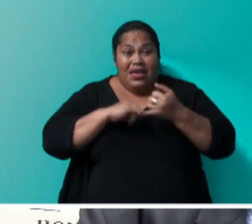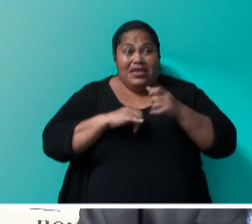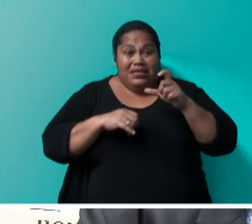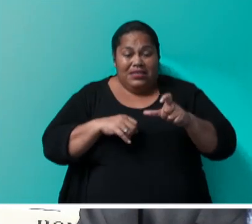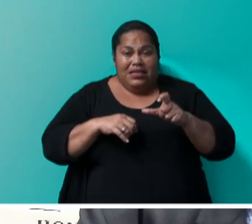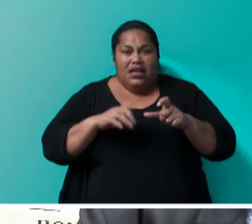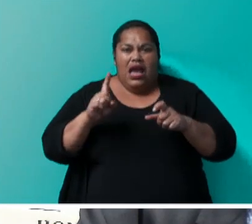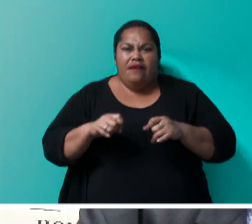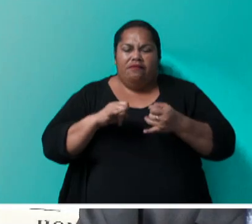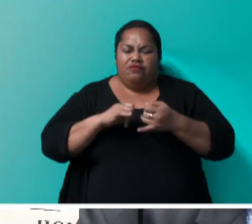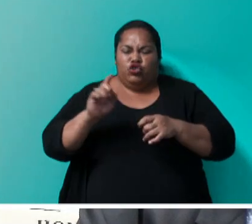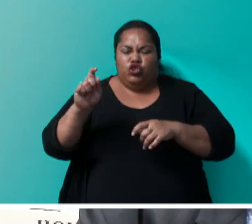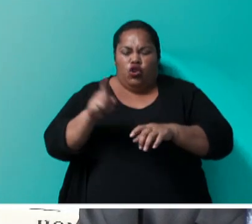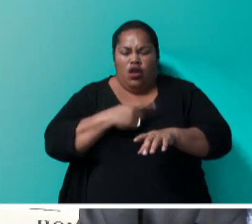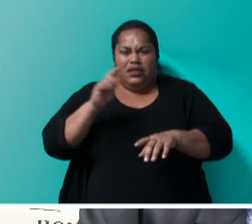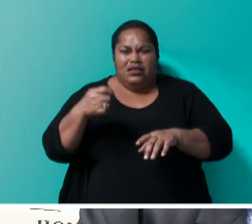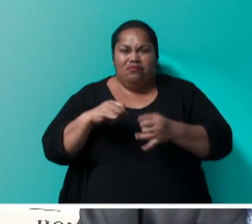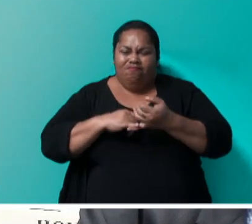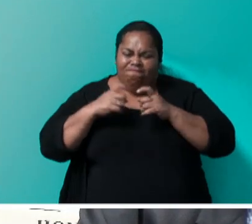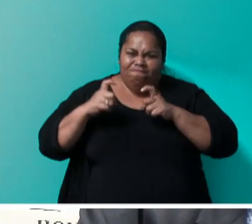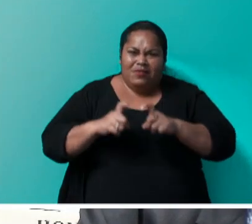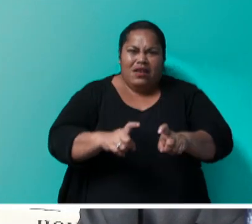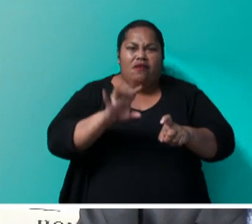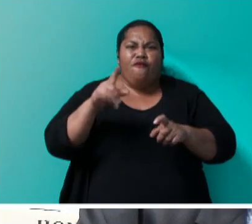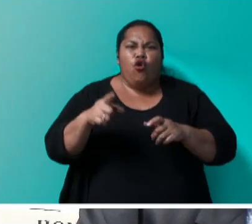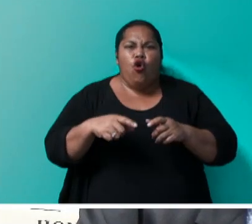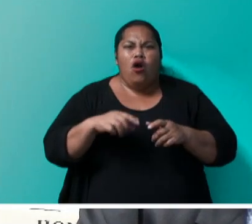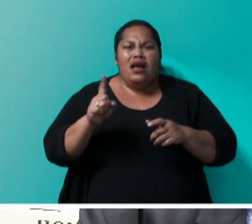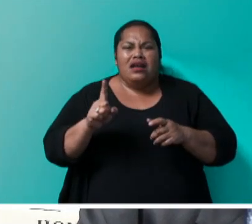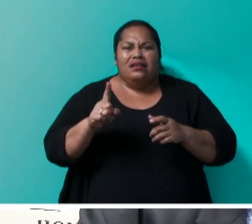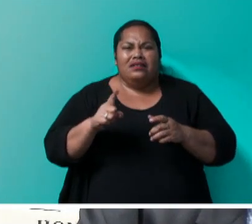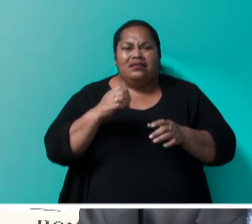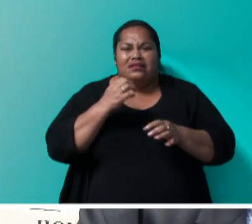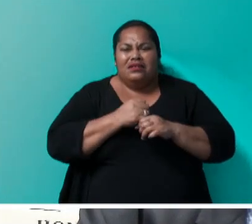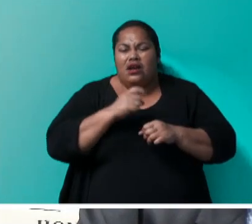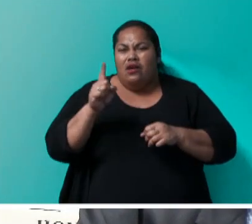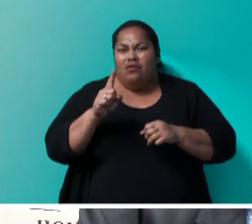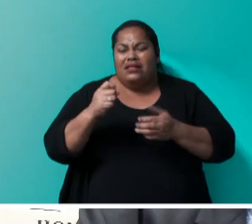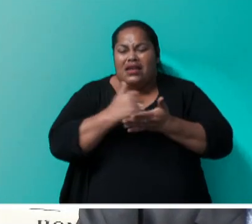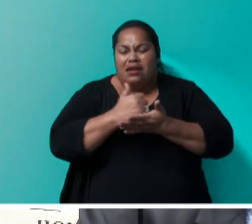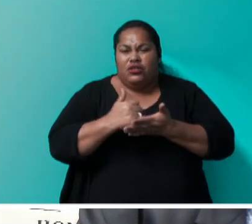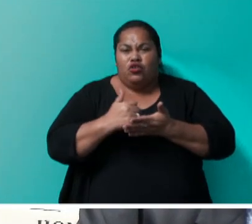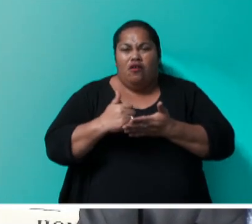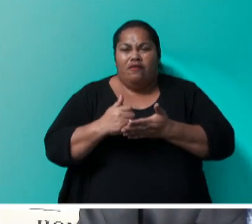long-term sustainable measures to improve the logistics of transporting sugarcane to our